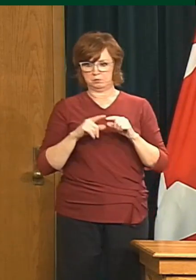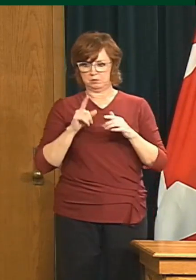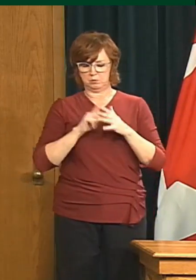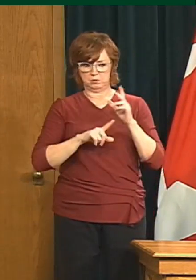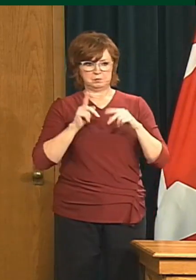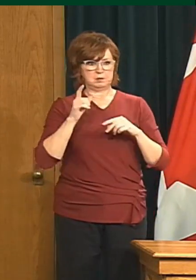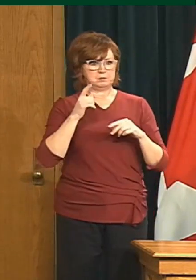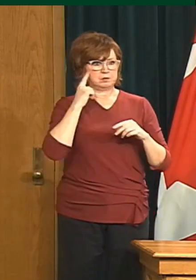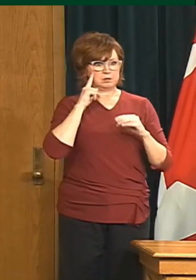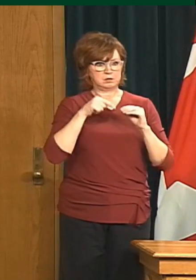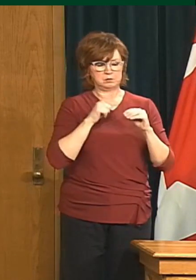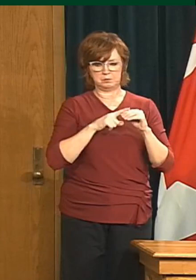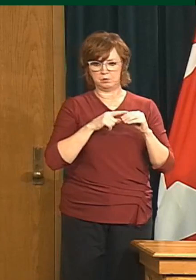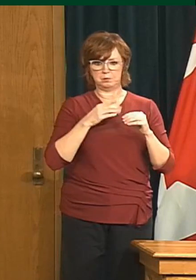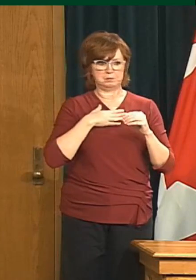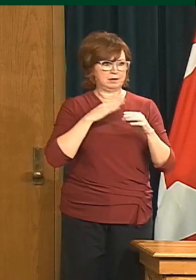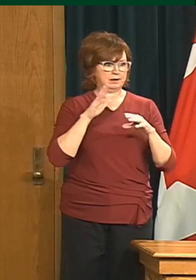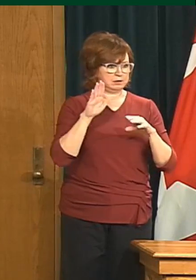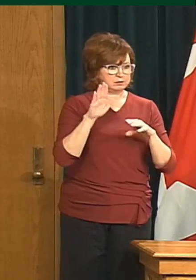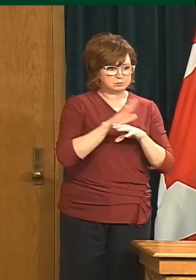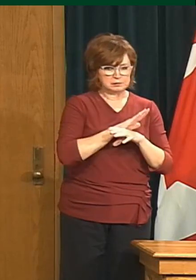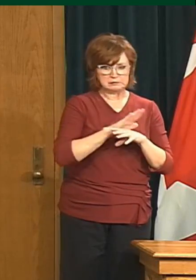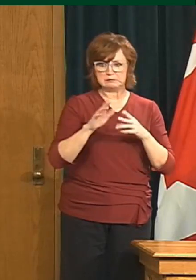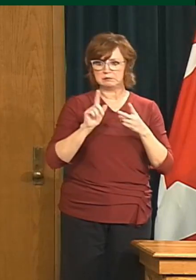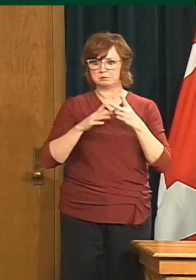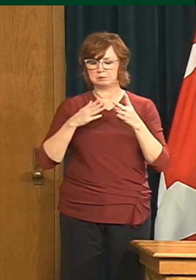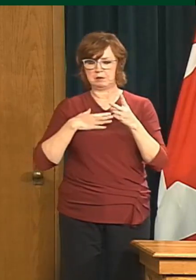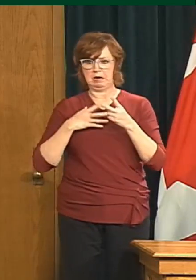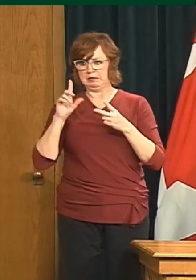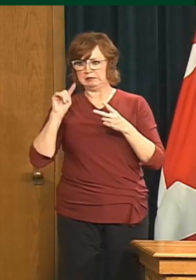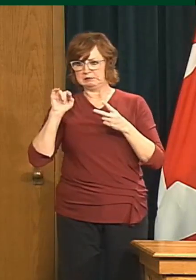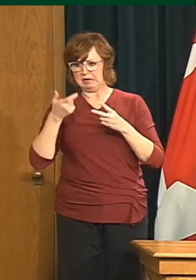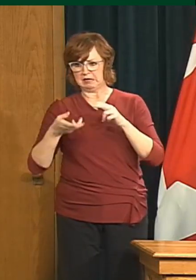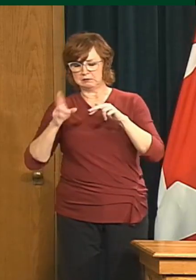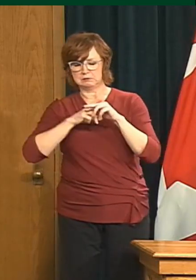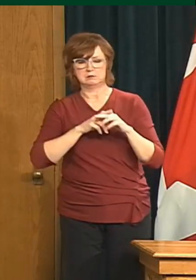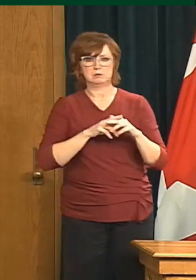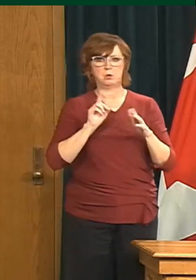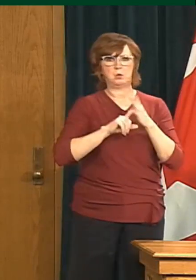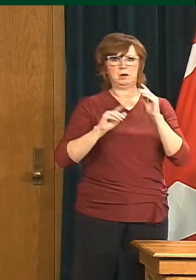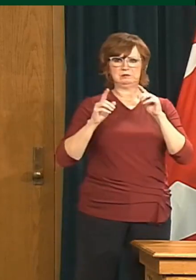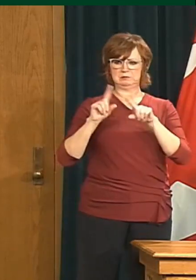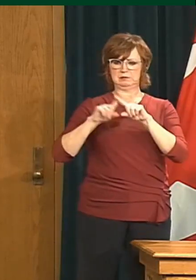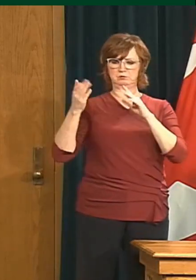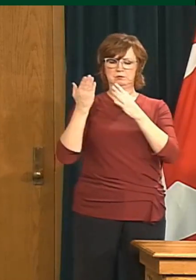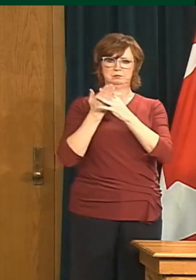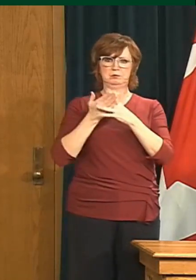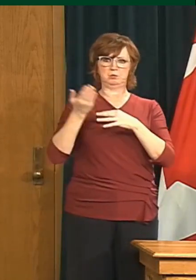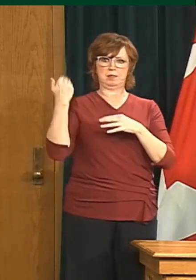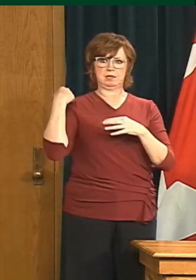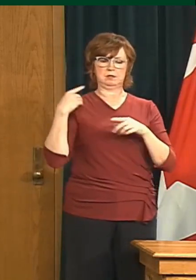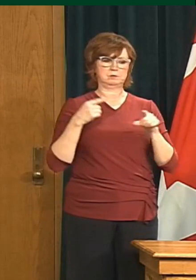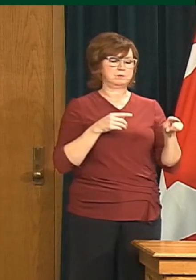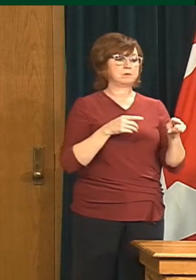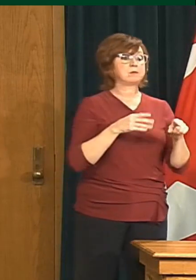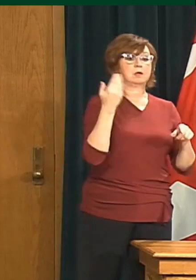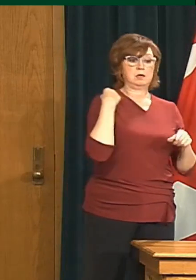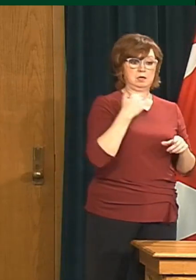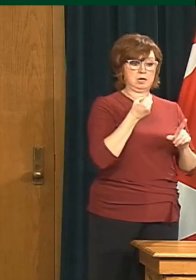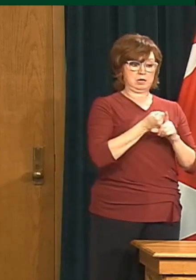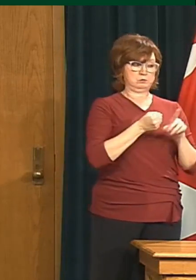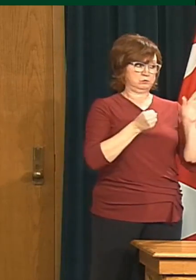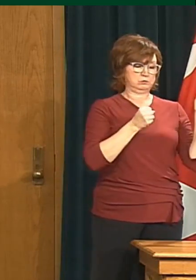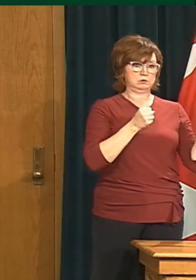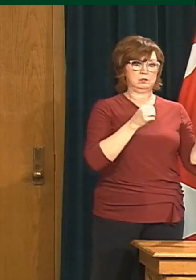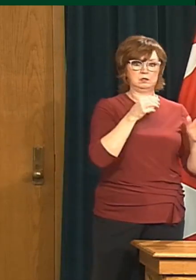it will mean for their businesses? So the challenge we had in 2016 when there was a plummet in